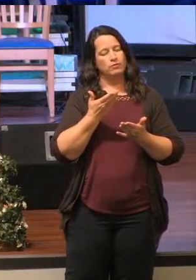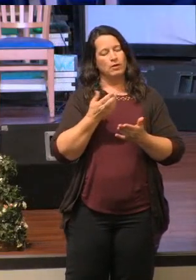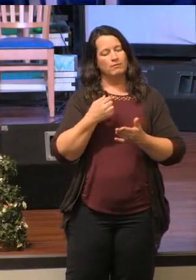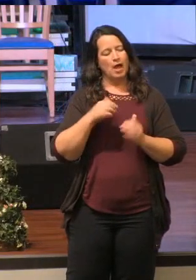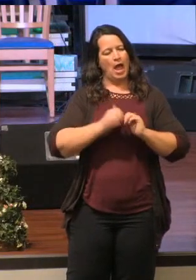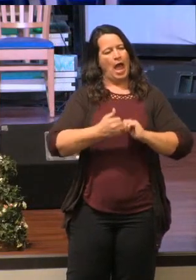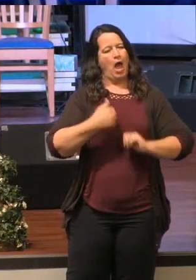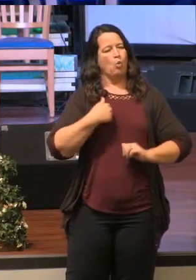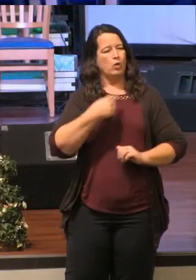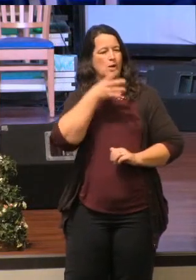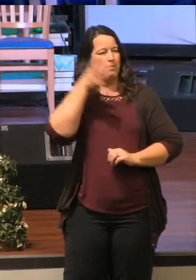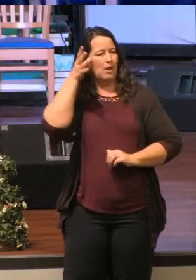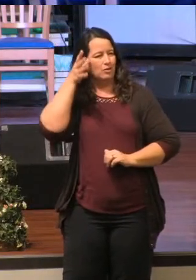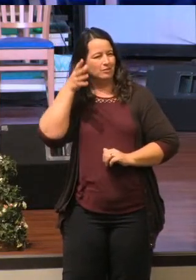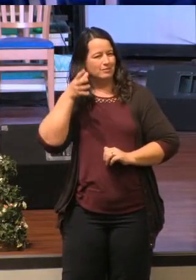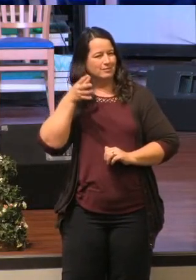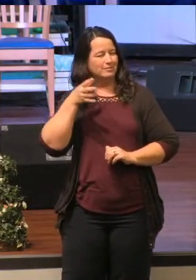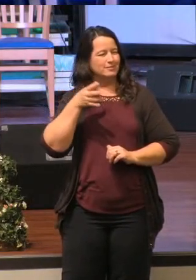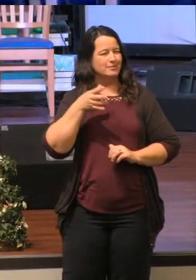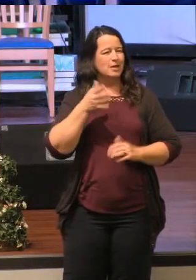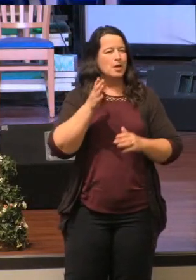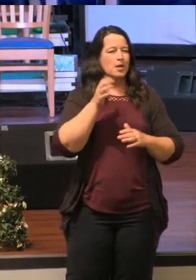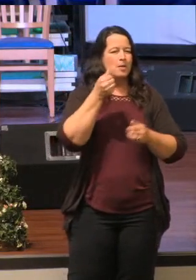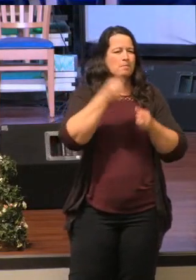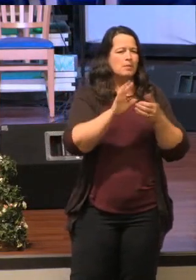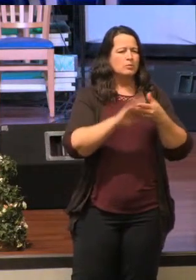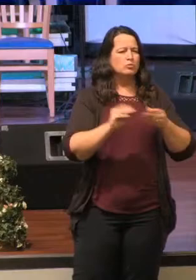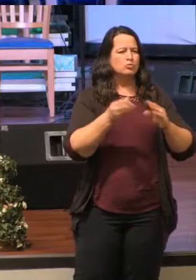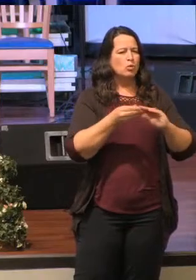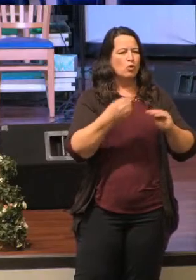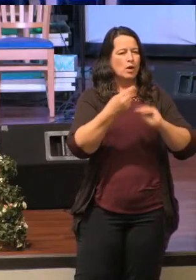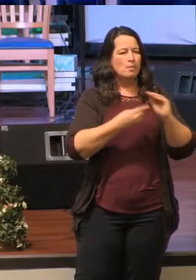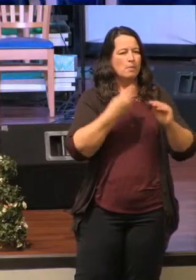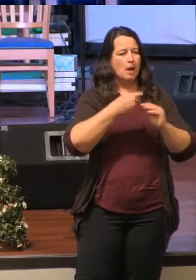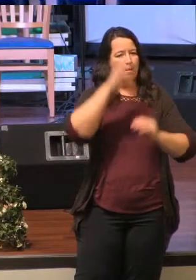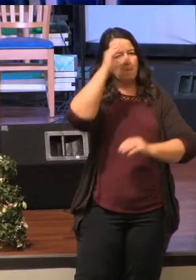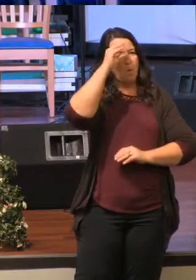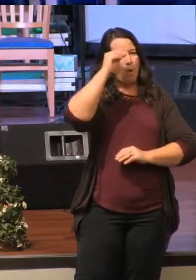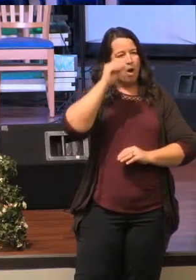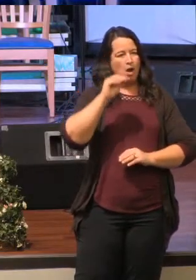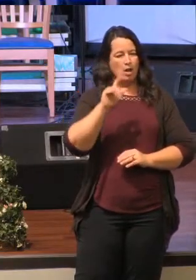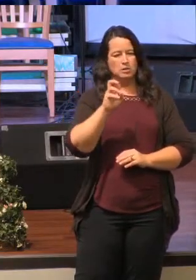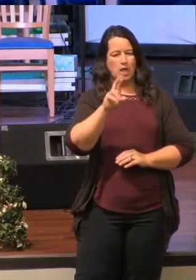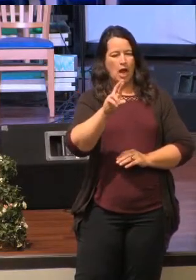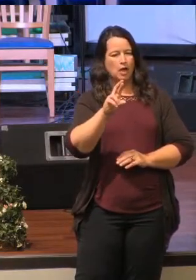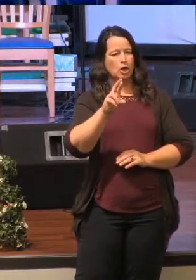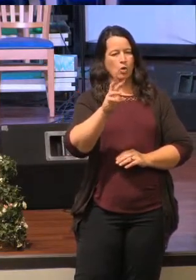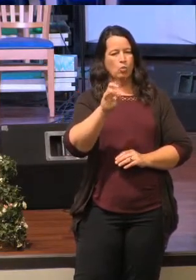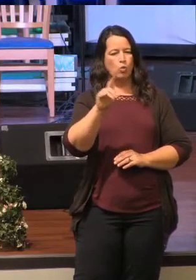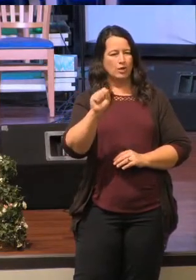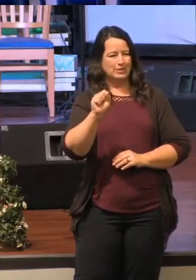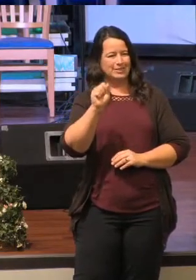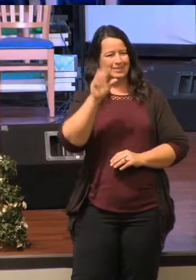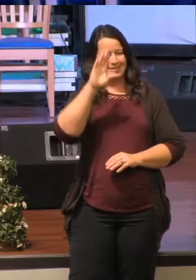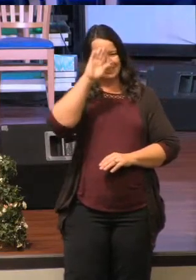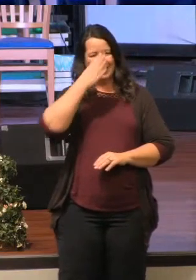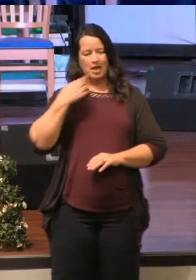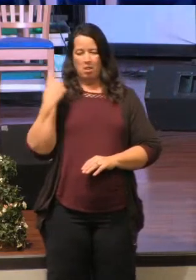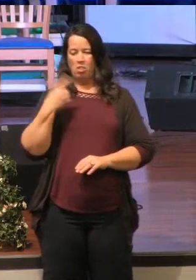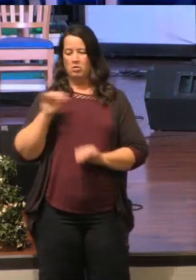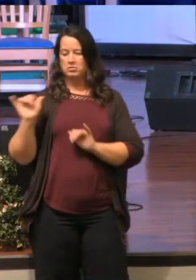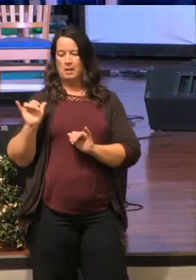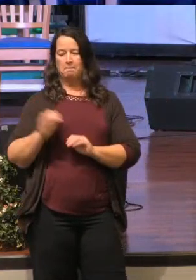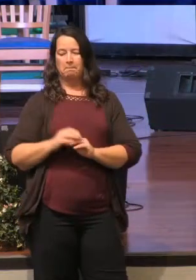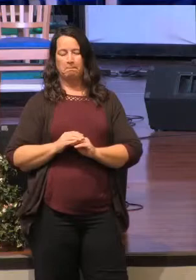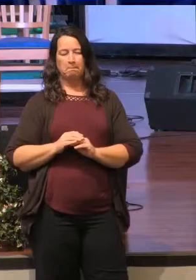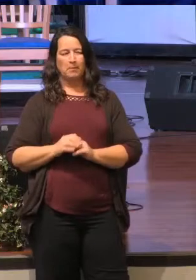about Tiger Woods' boy, Charlie, looking just like his daddy. Aiken went on to say this, the righteous Savior, dear ones, here's